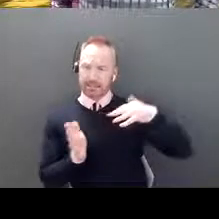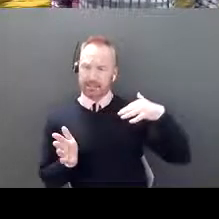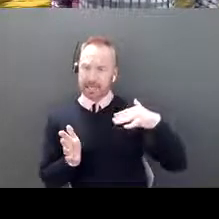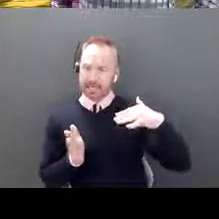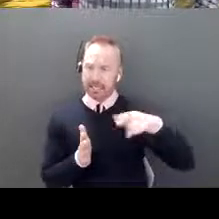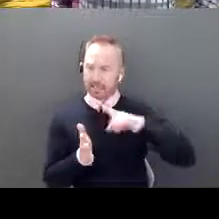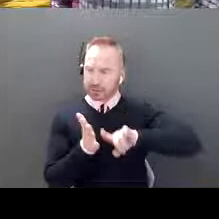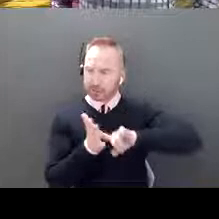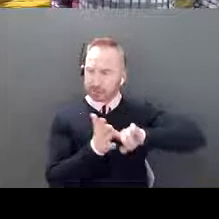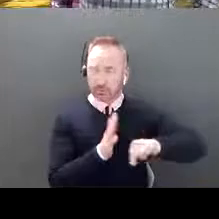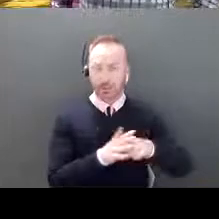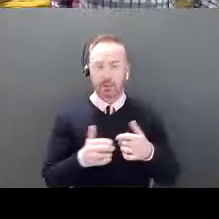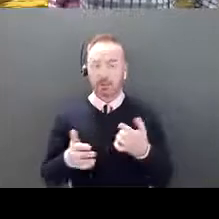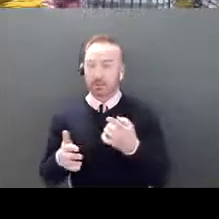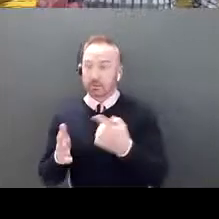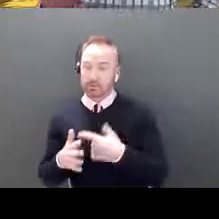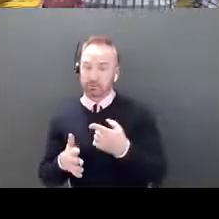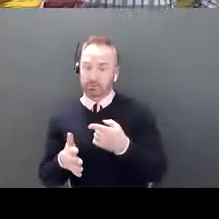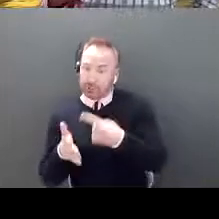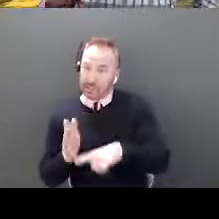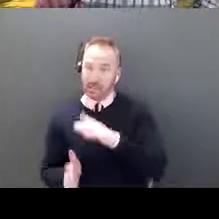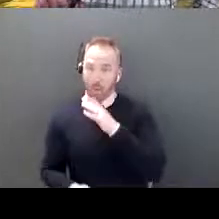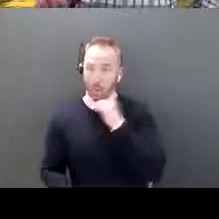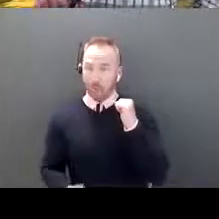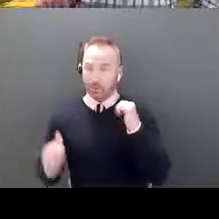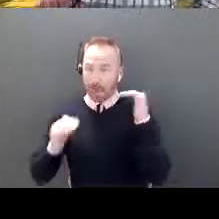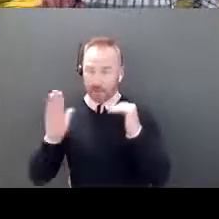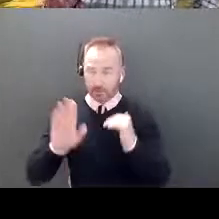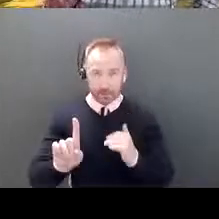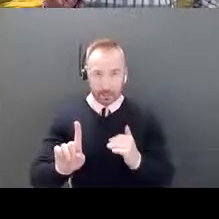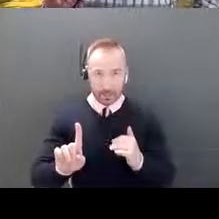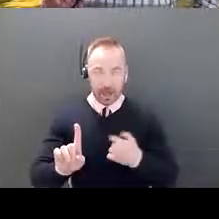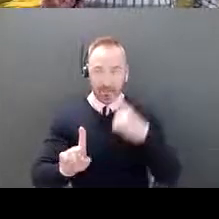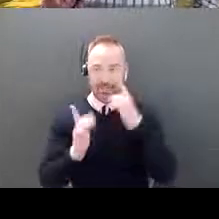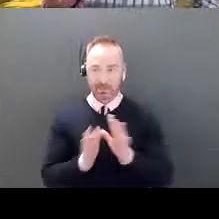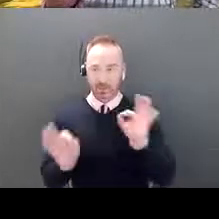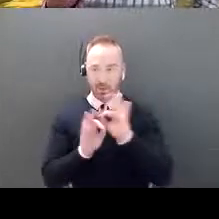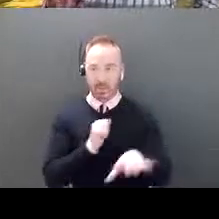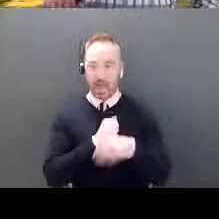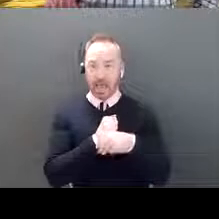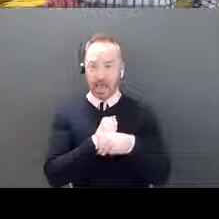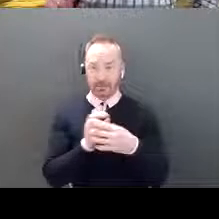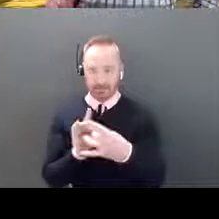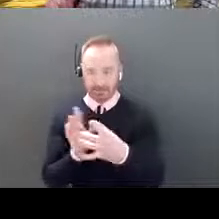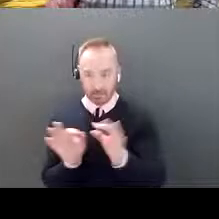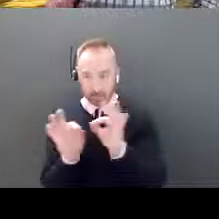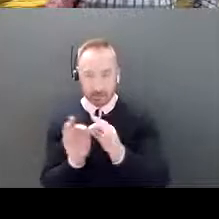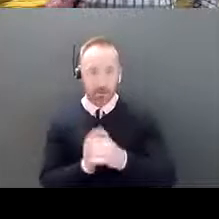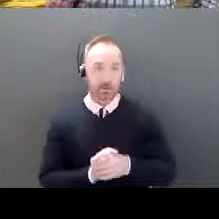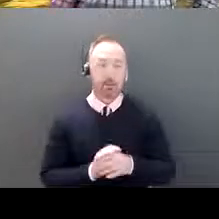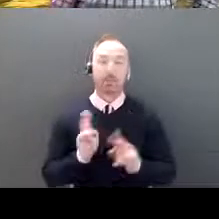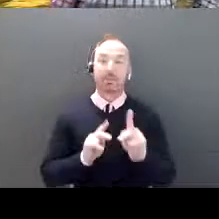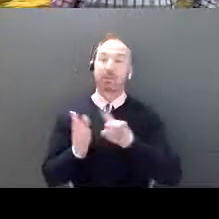in looking at older adults. And I actually should say something critical. When people do research on